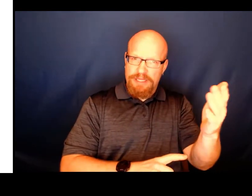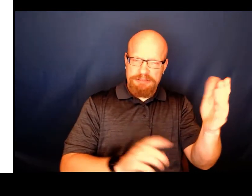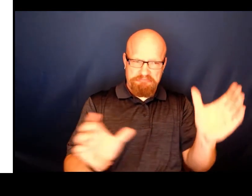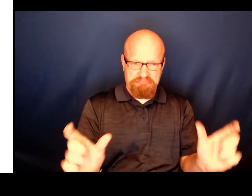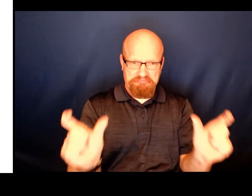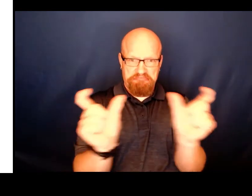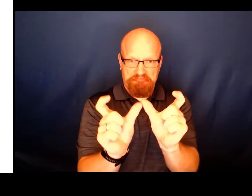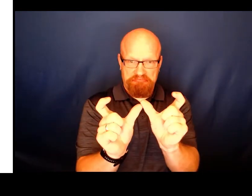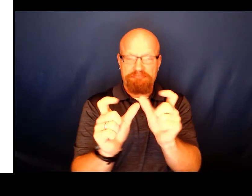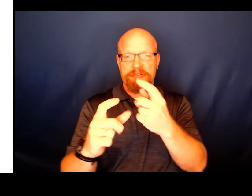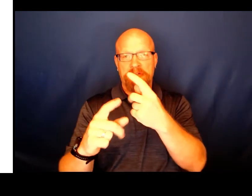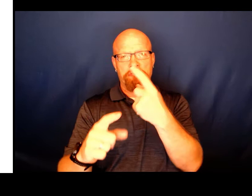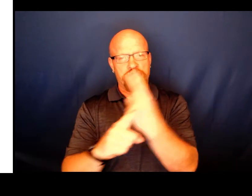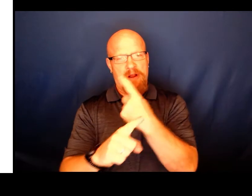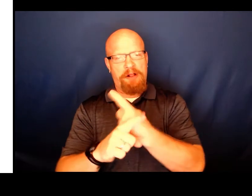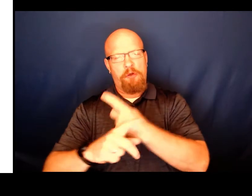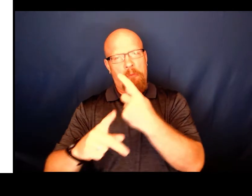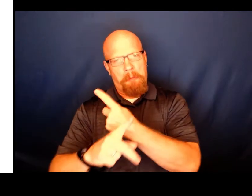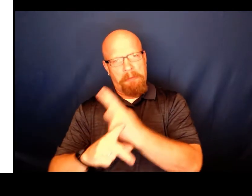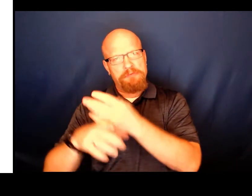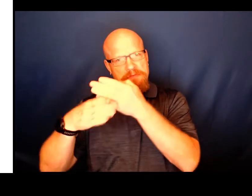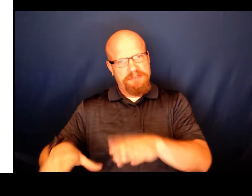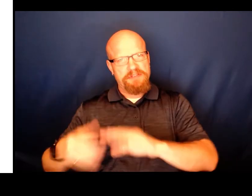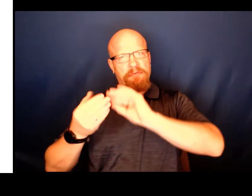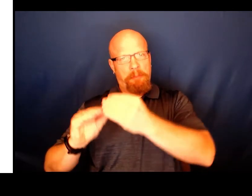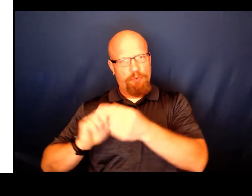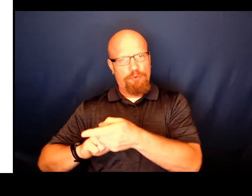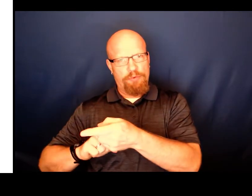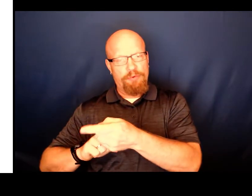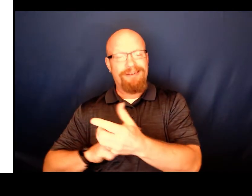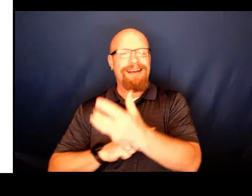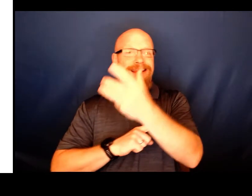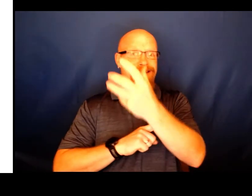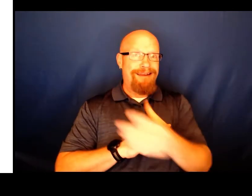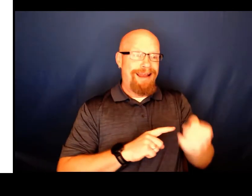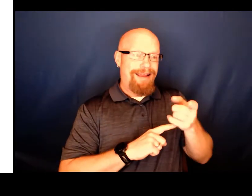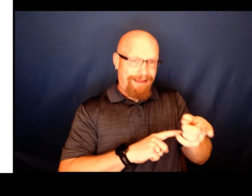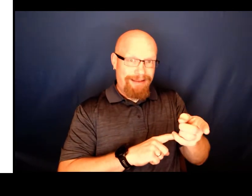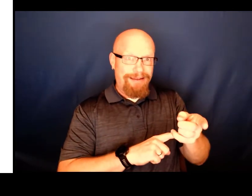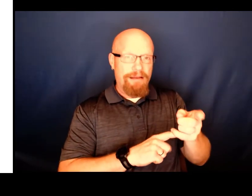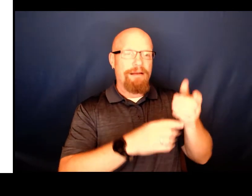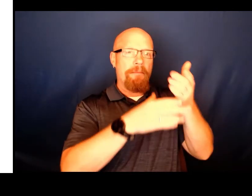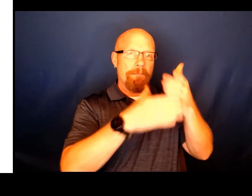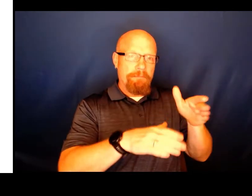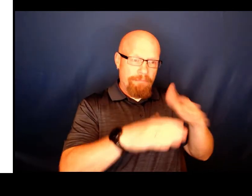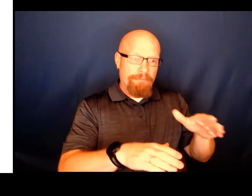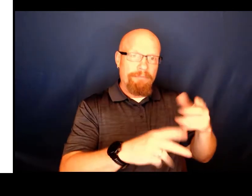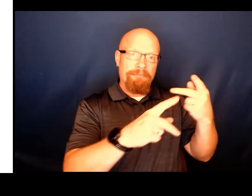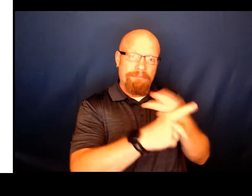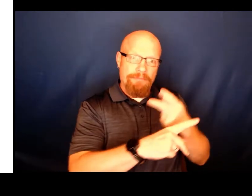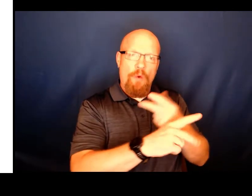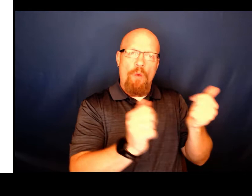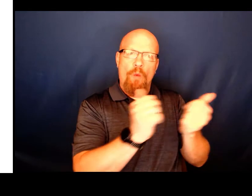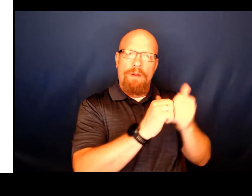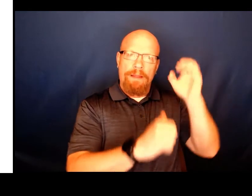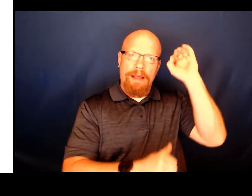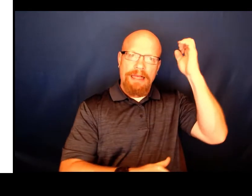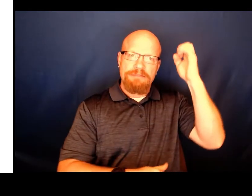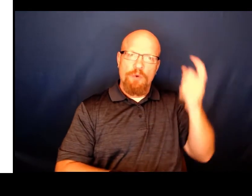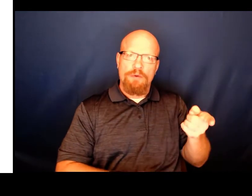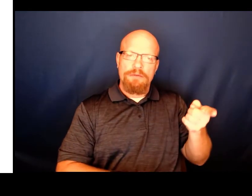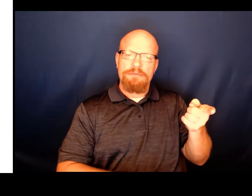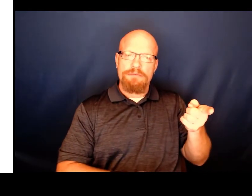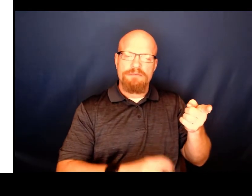There are two separate things together. First, we follow regular multiplying and dividing, and also we multiply and divide